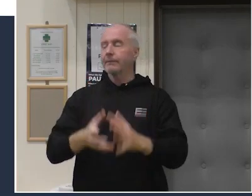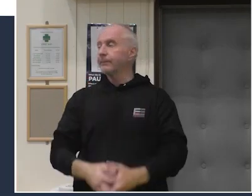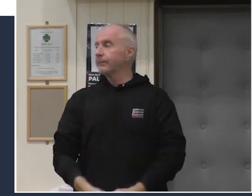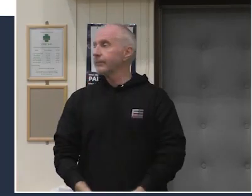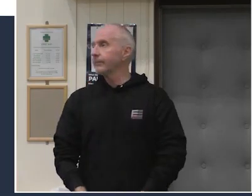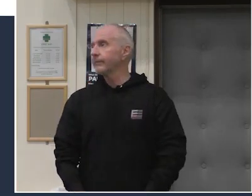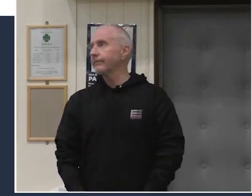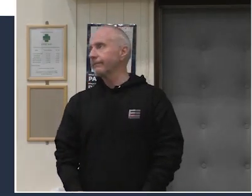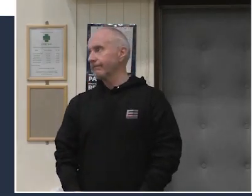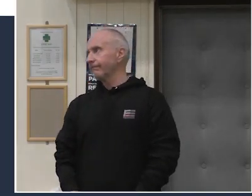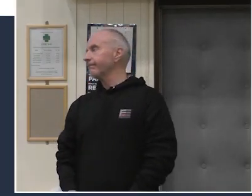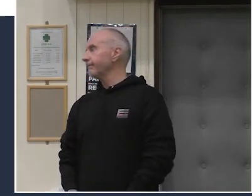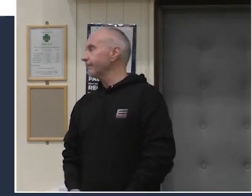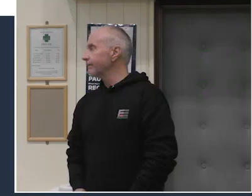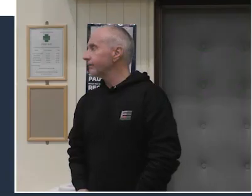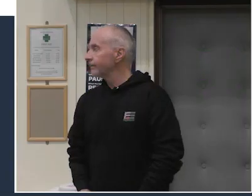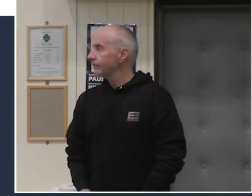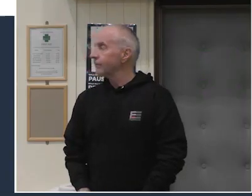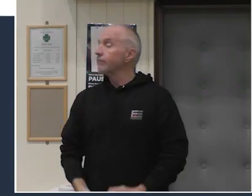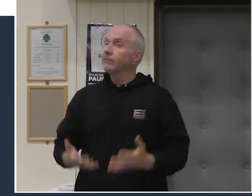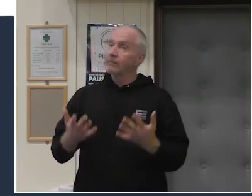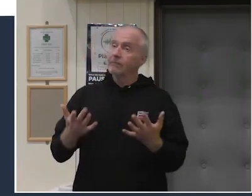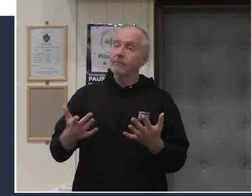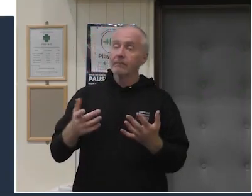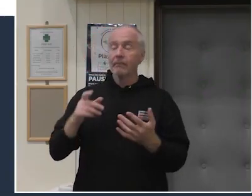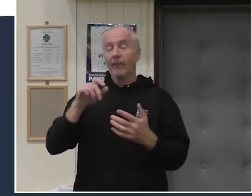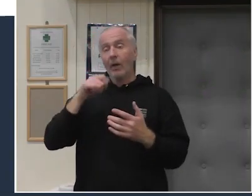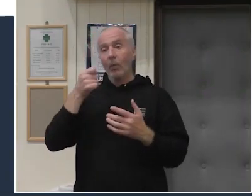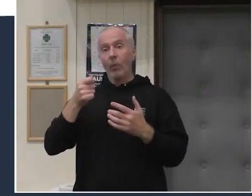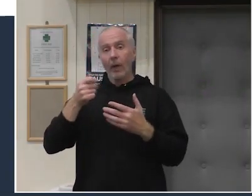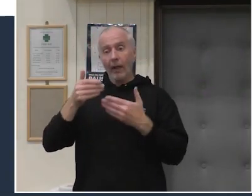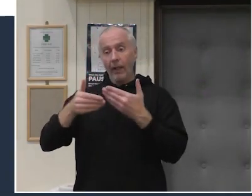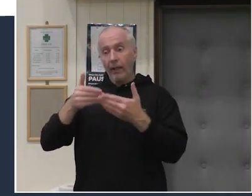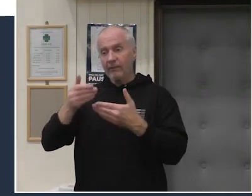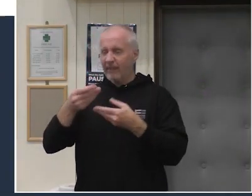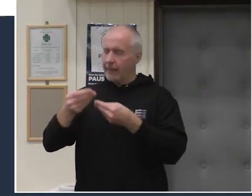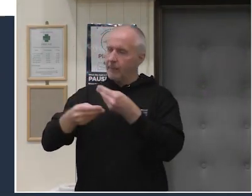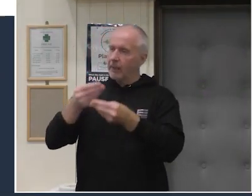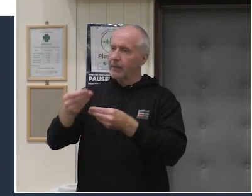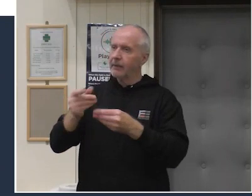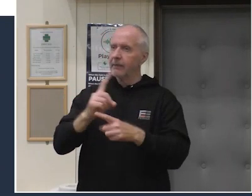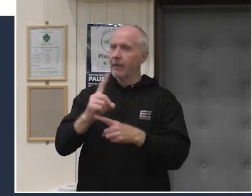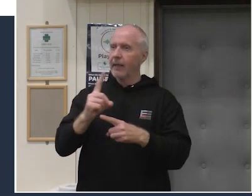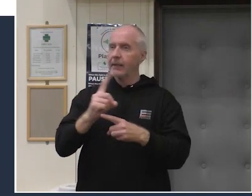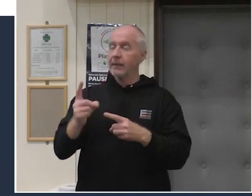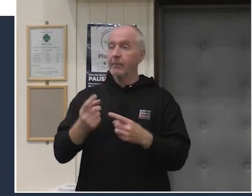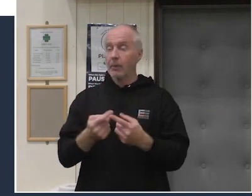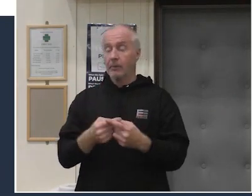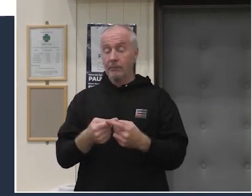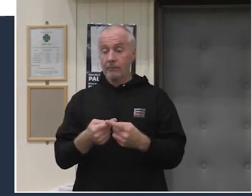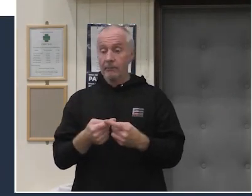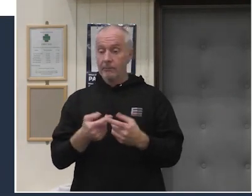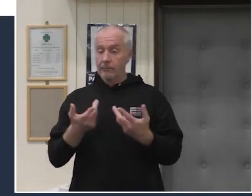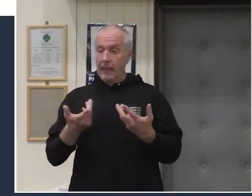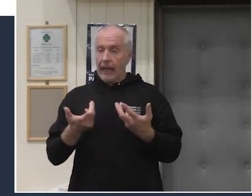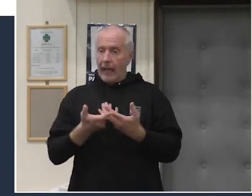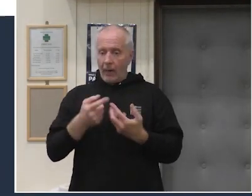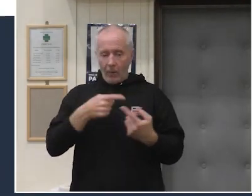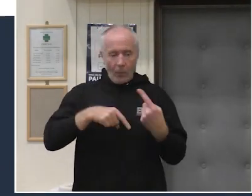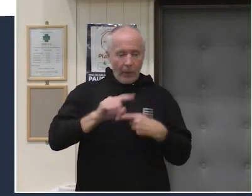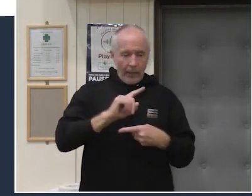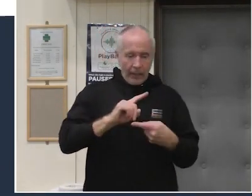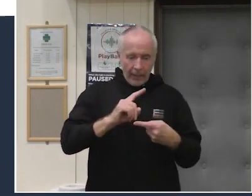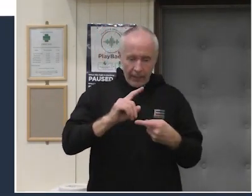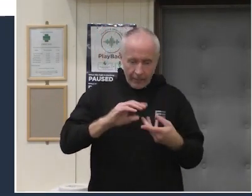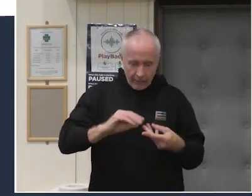So we'll come across this rather shortly, but this is how we're building up